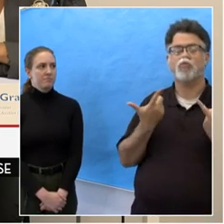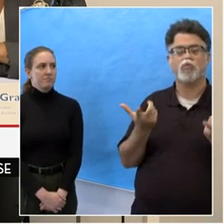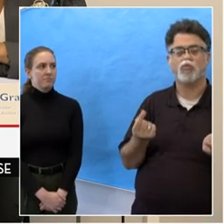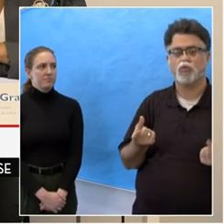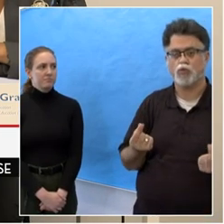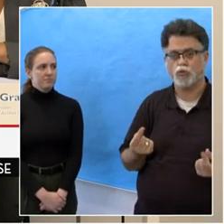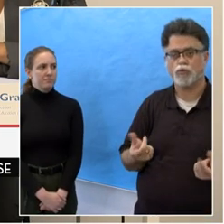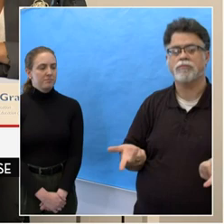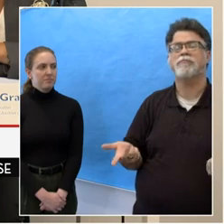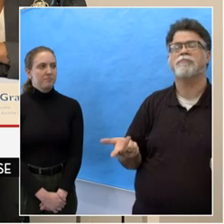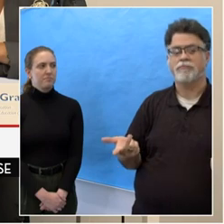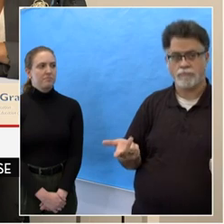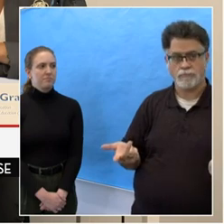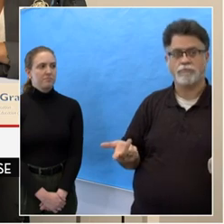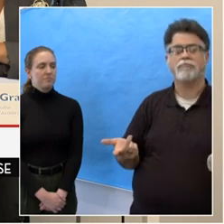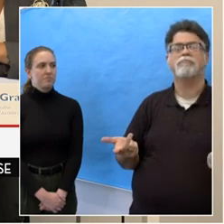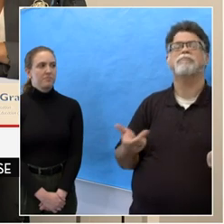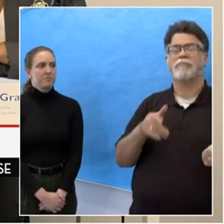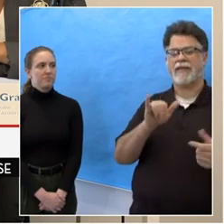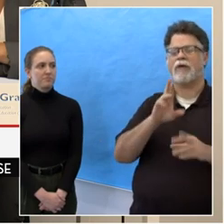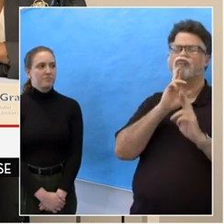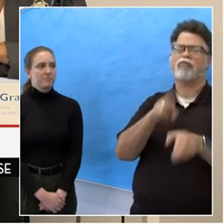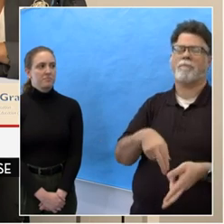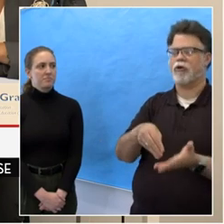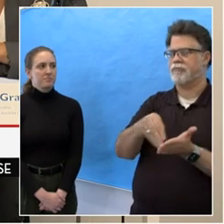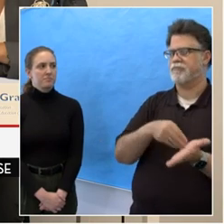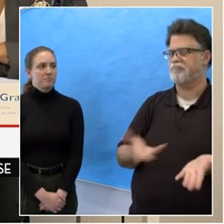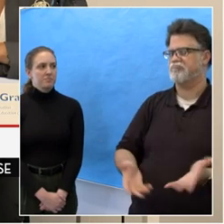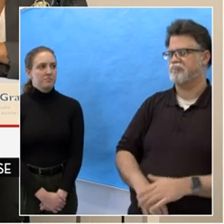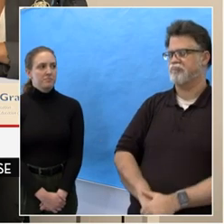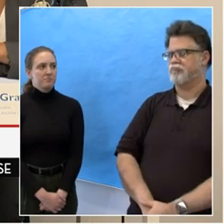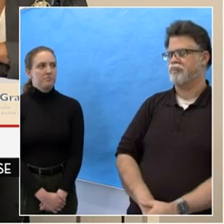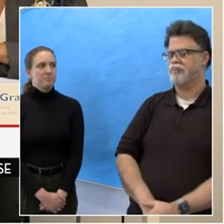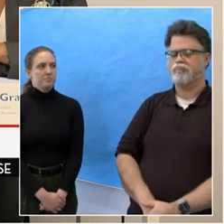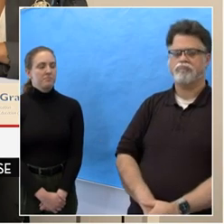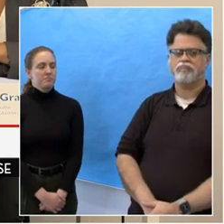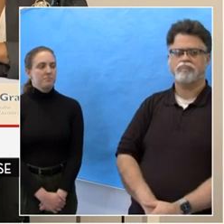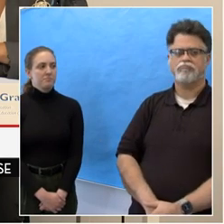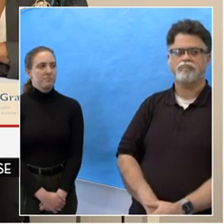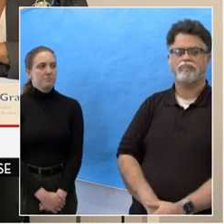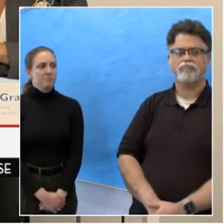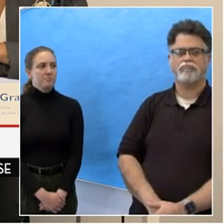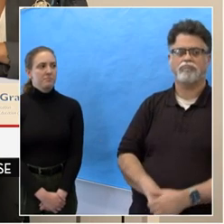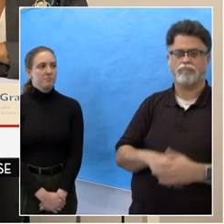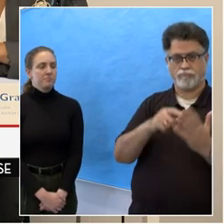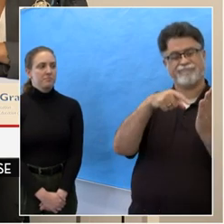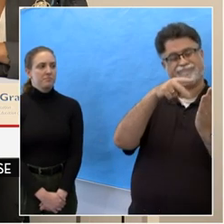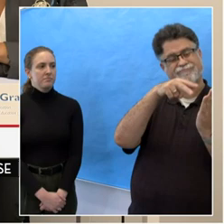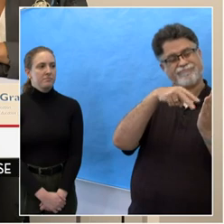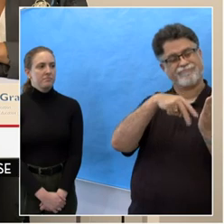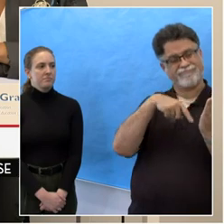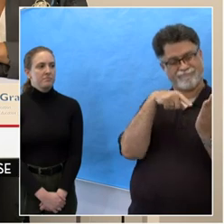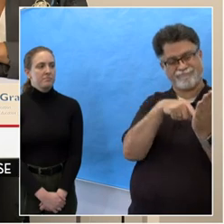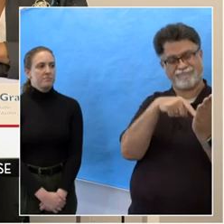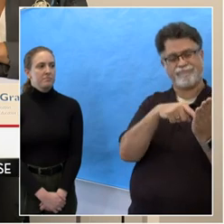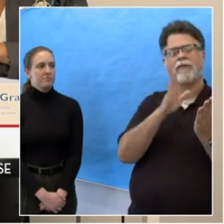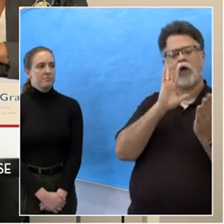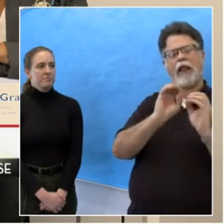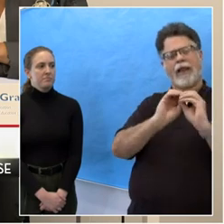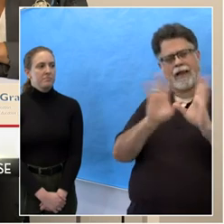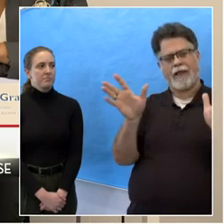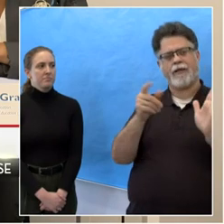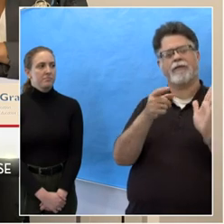in the report, there is a very clear anchor around the 3 tiers of